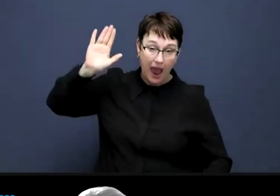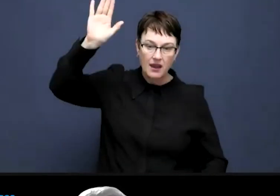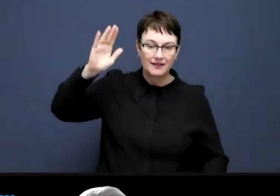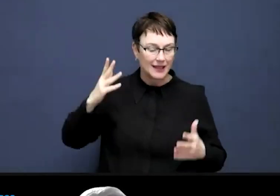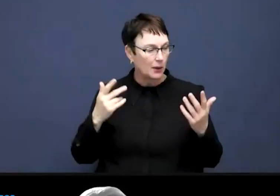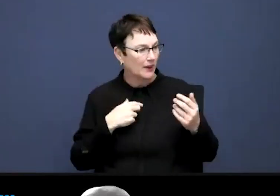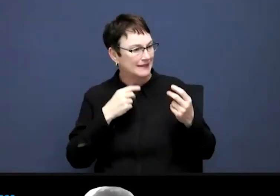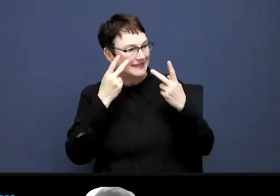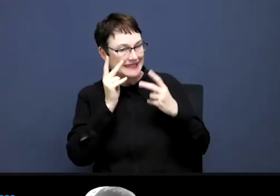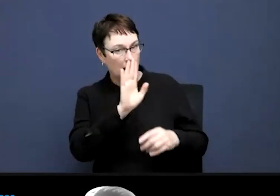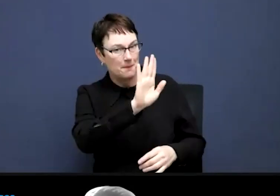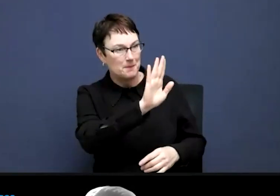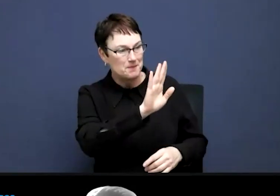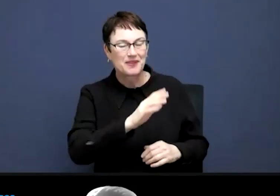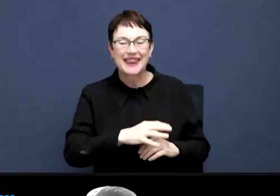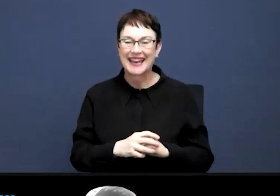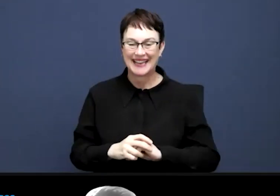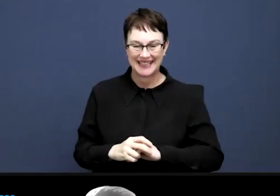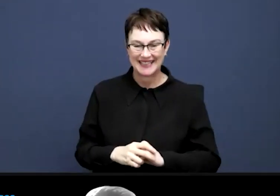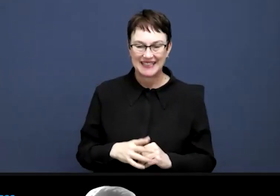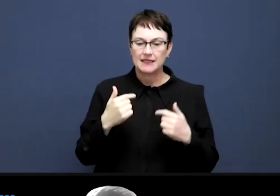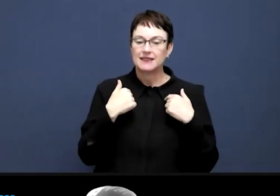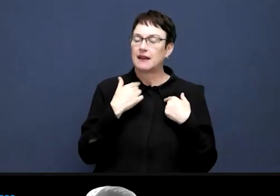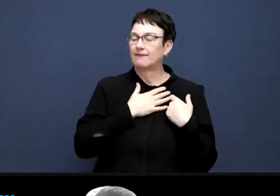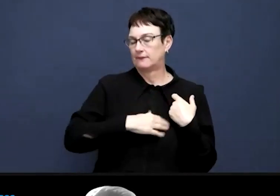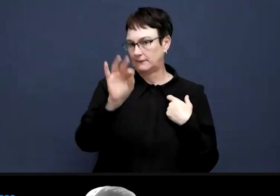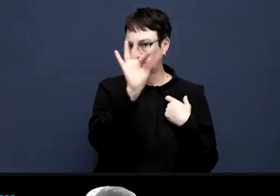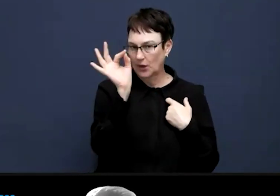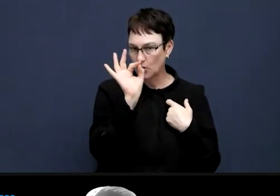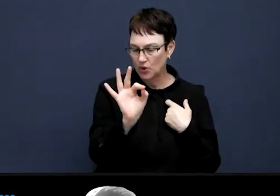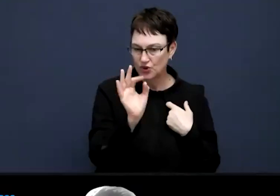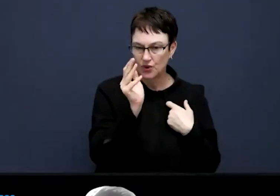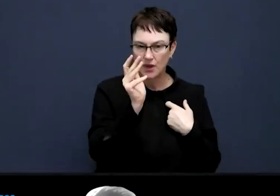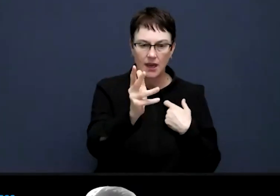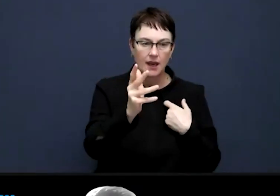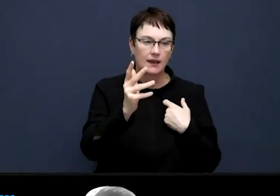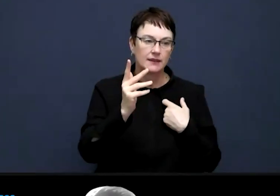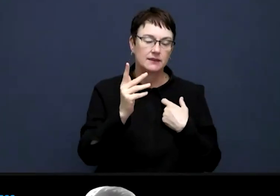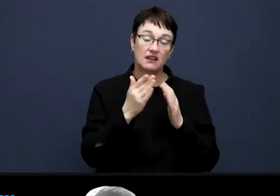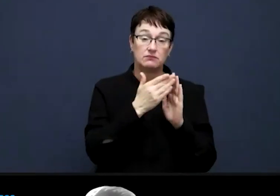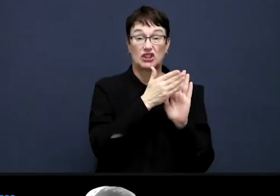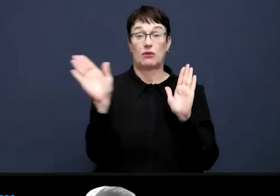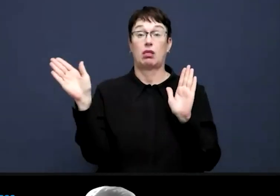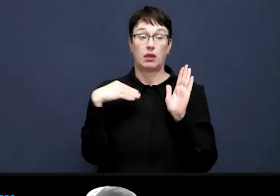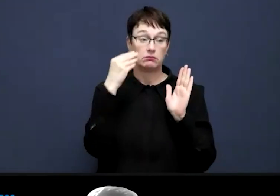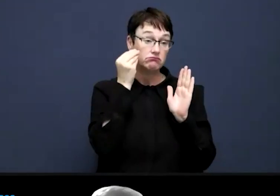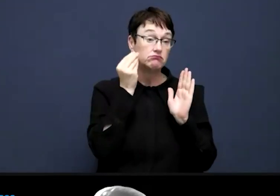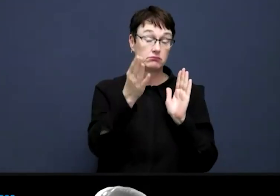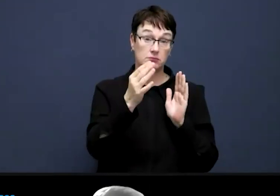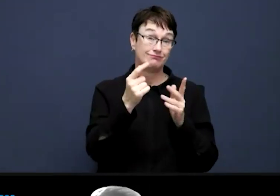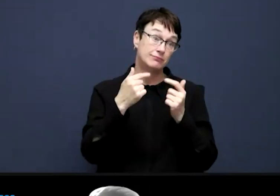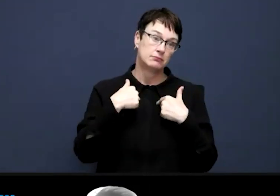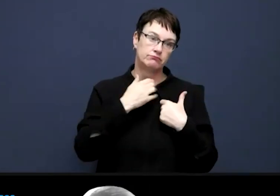good, but I just have a question for. Actually, I just wanted to say generally that for me the best use of a